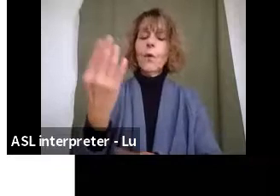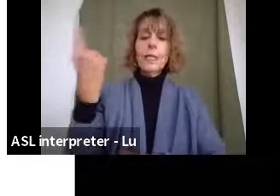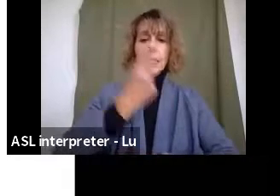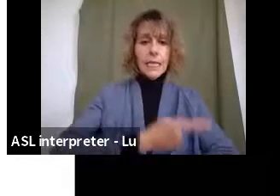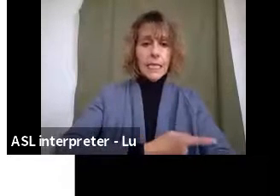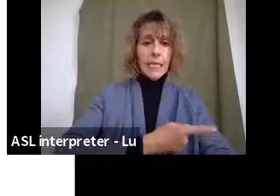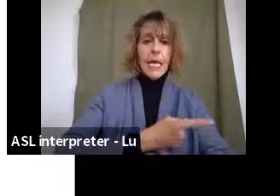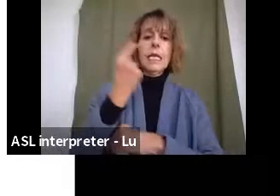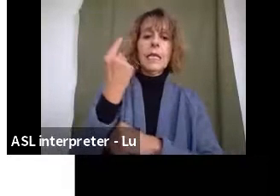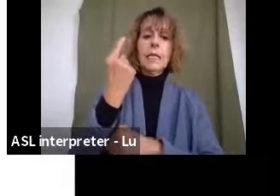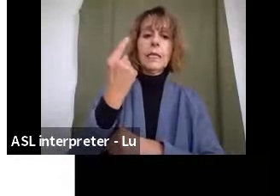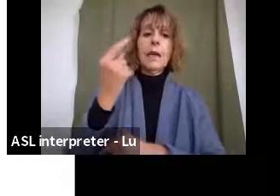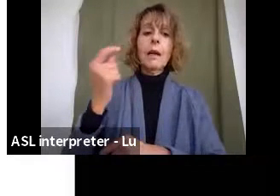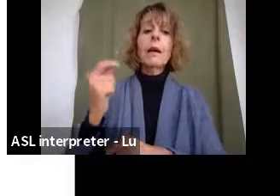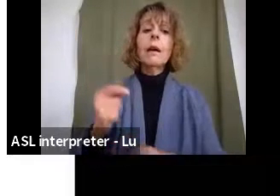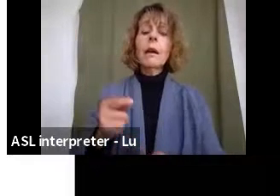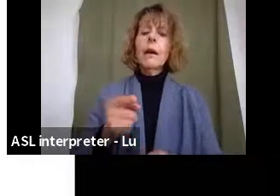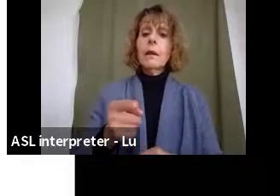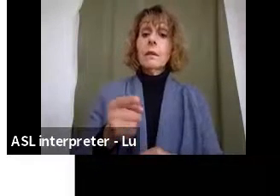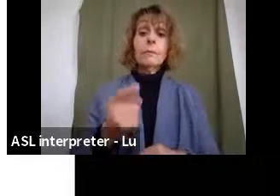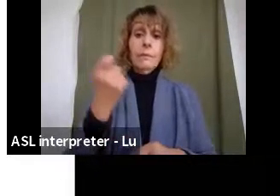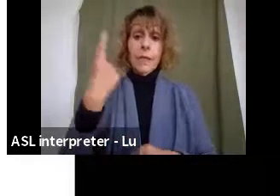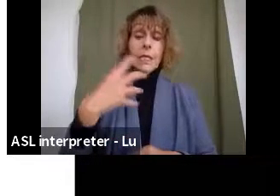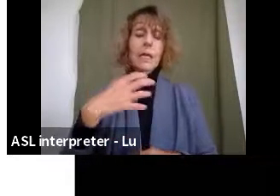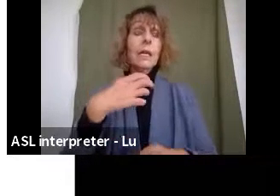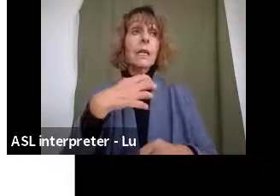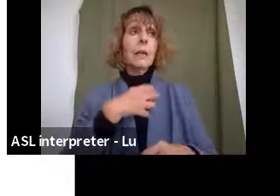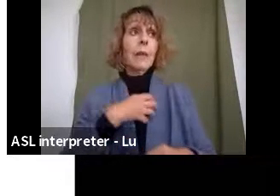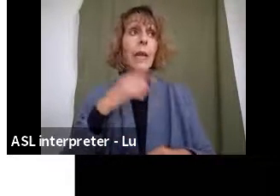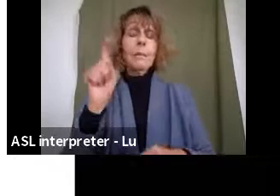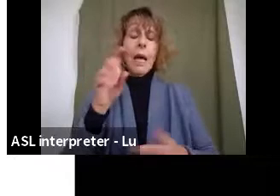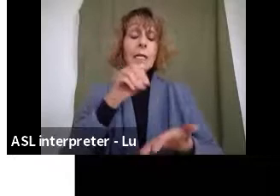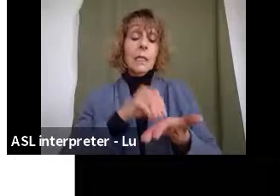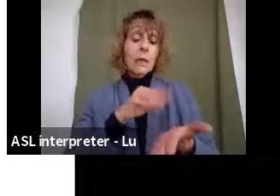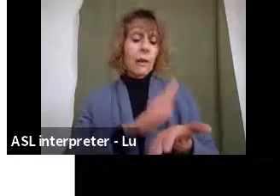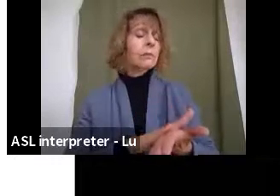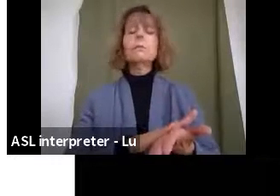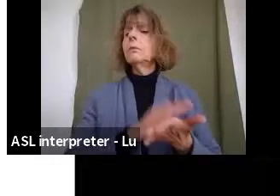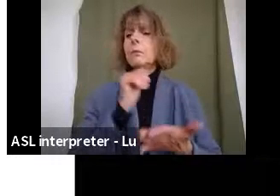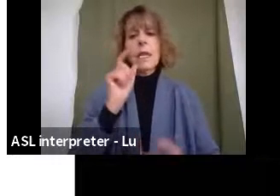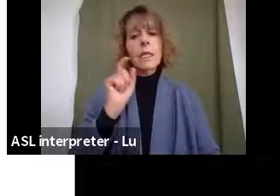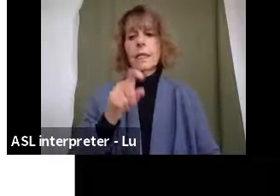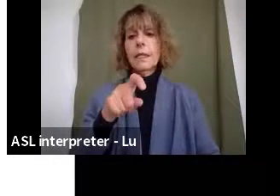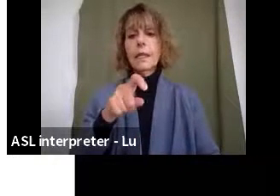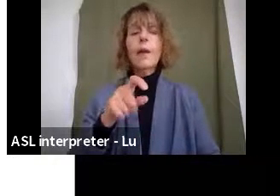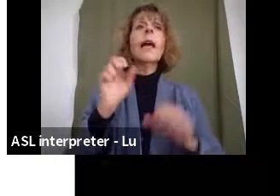be written. It can be oral. So if an oral complaint is received, that's valid. You can certainly ask somebody to